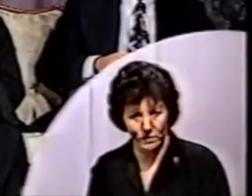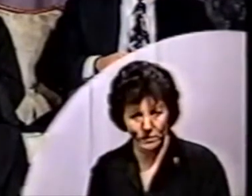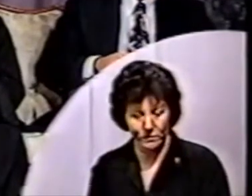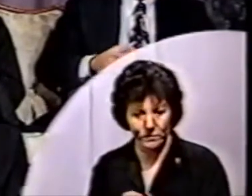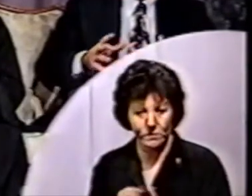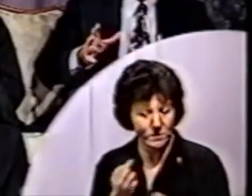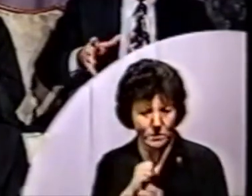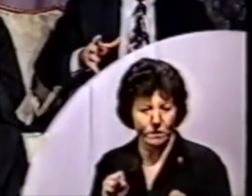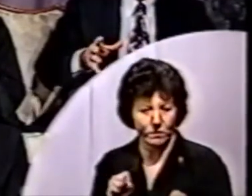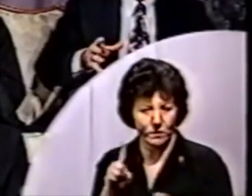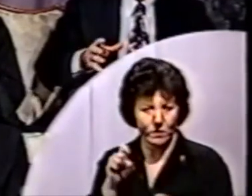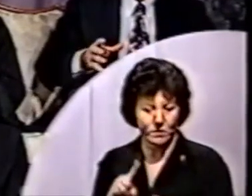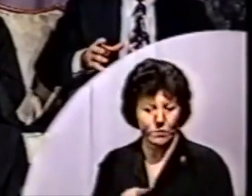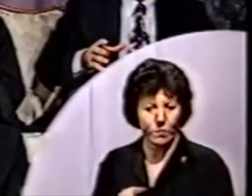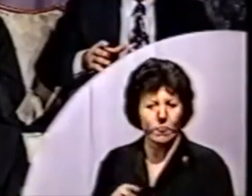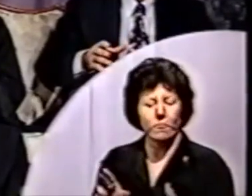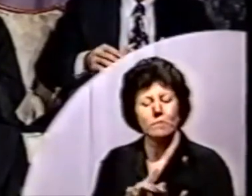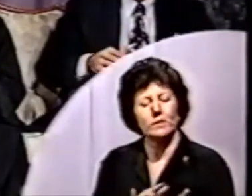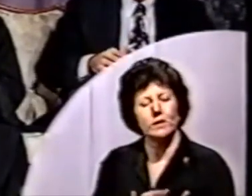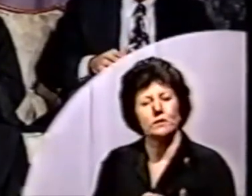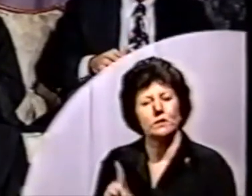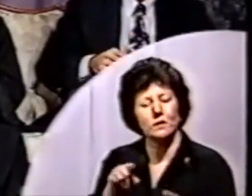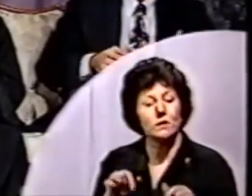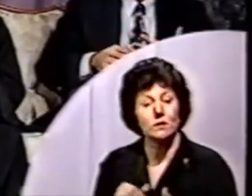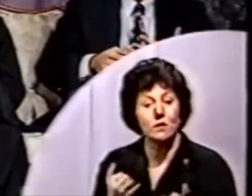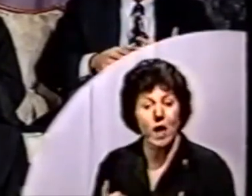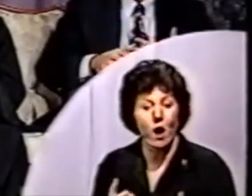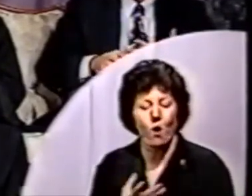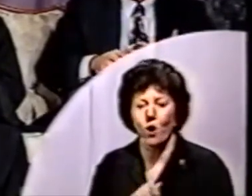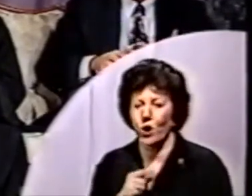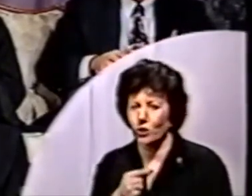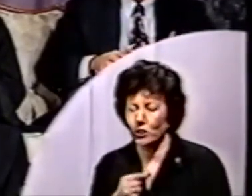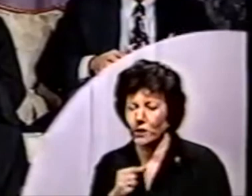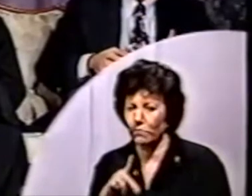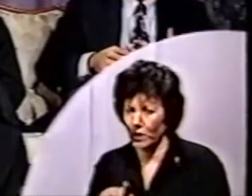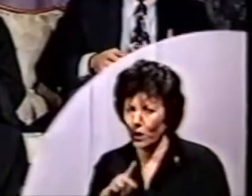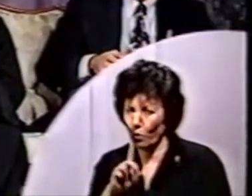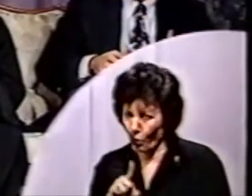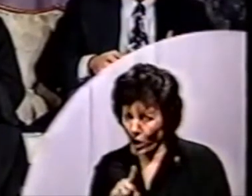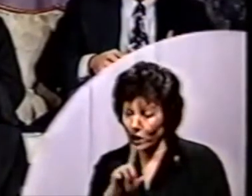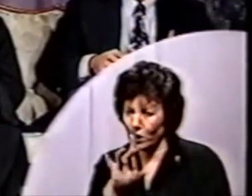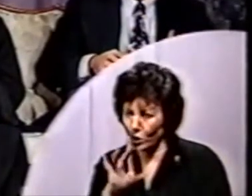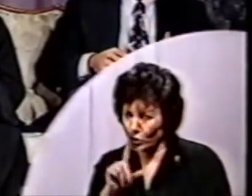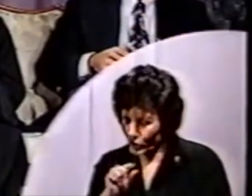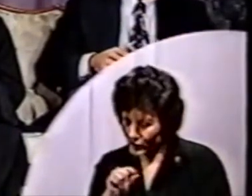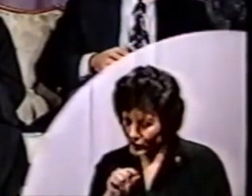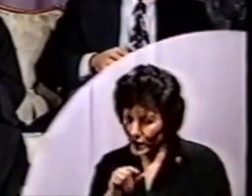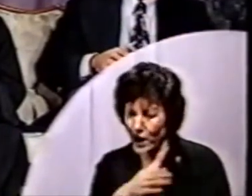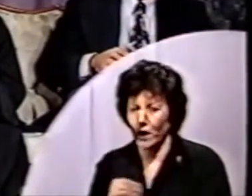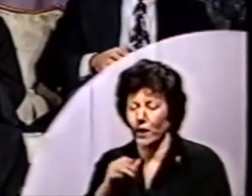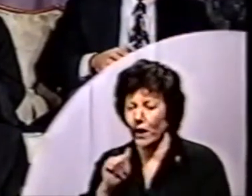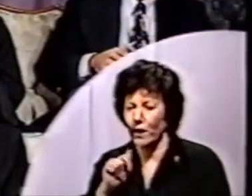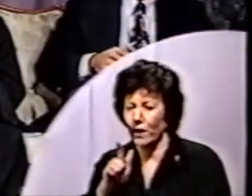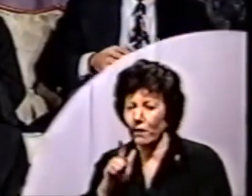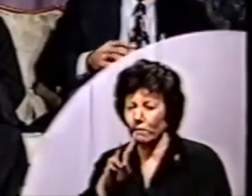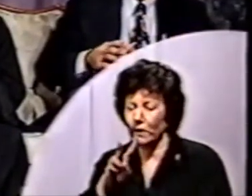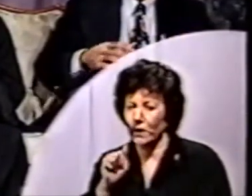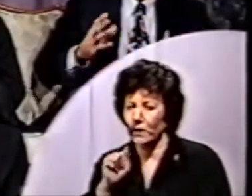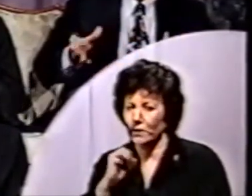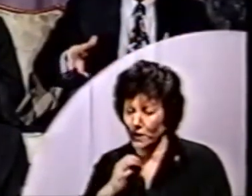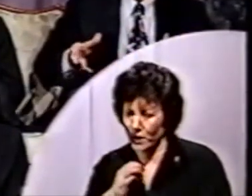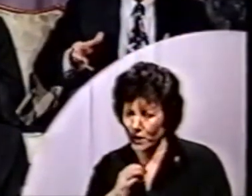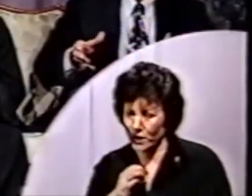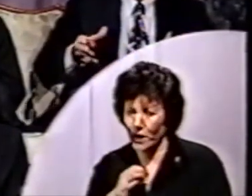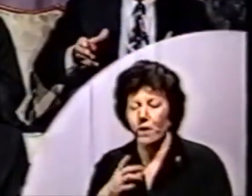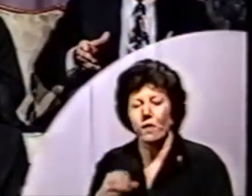Mm-hmm. The vaccines that are currently being tested now are GP120 and ALVAC, and they're going to